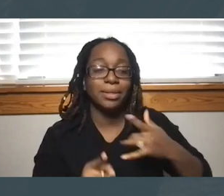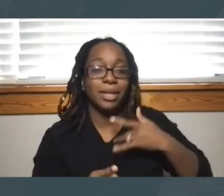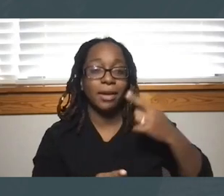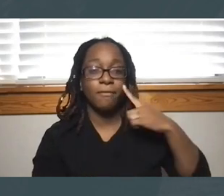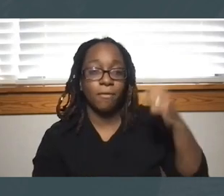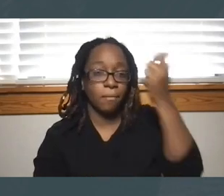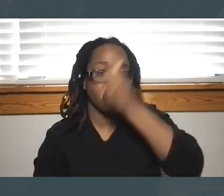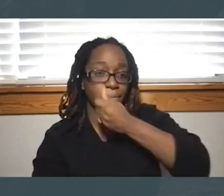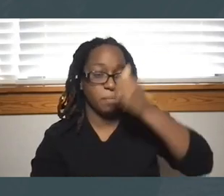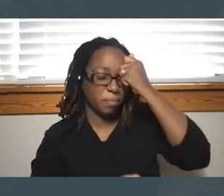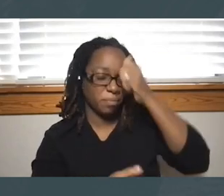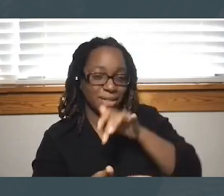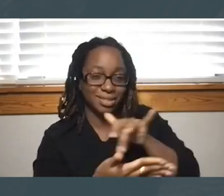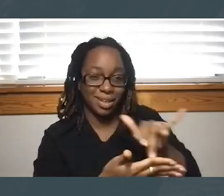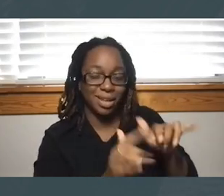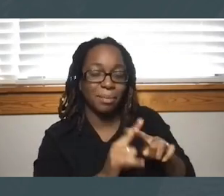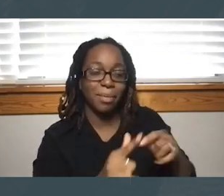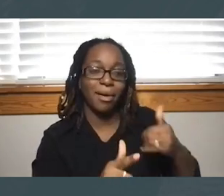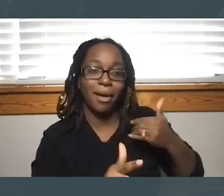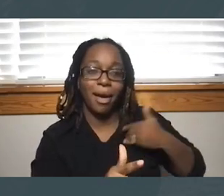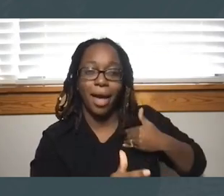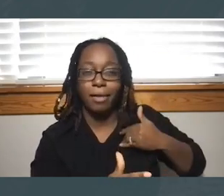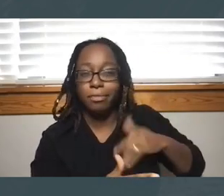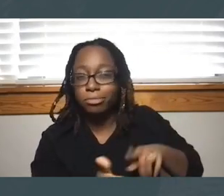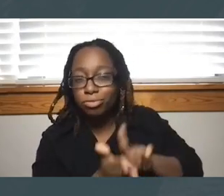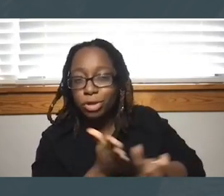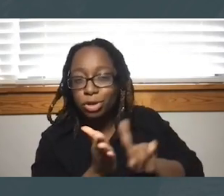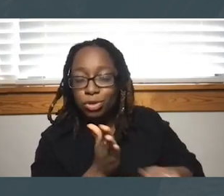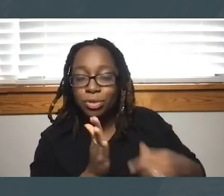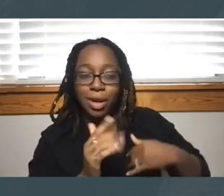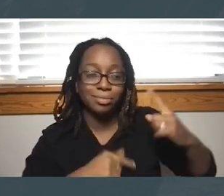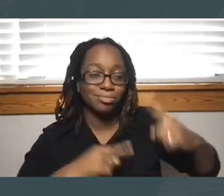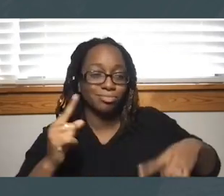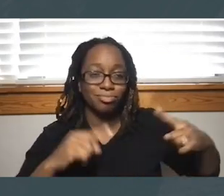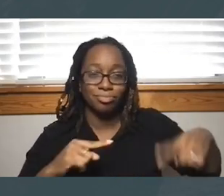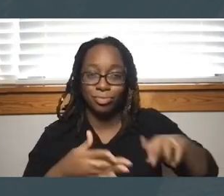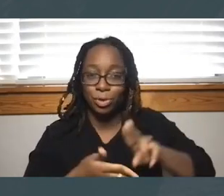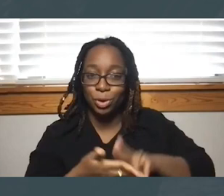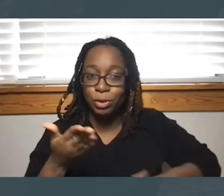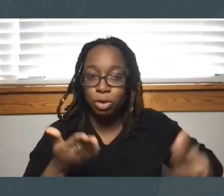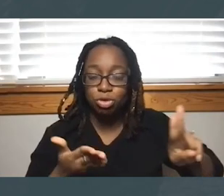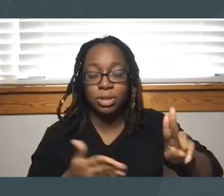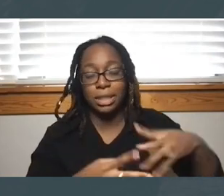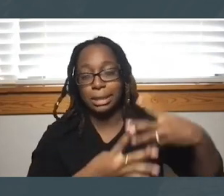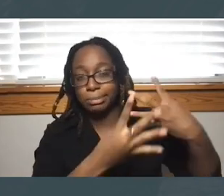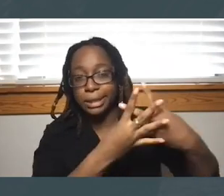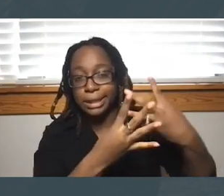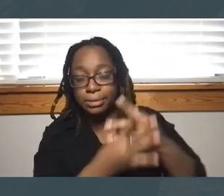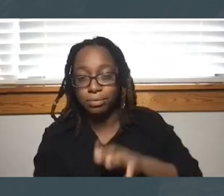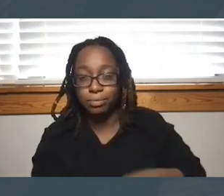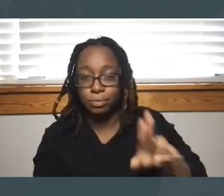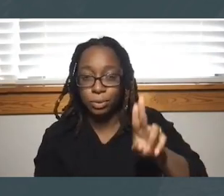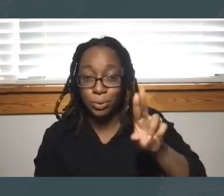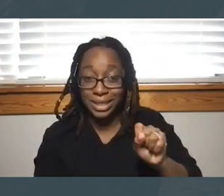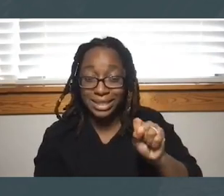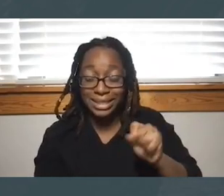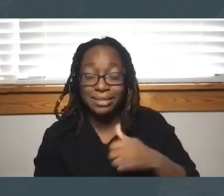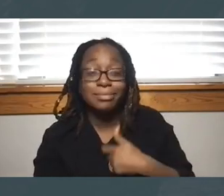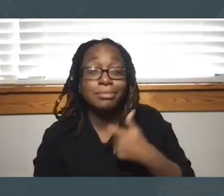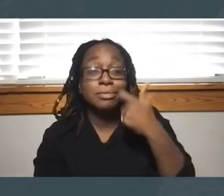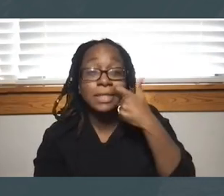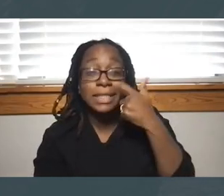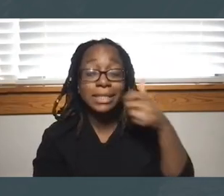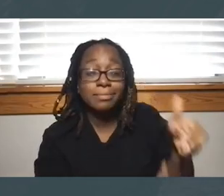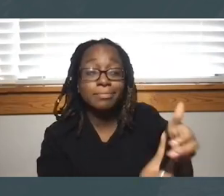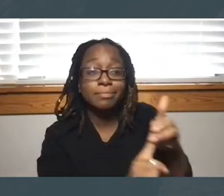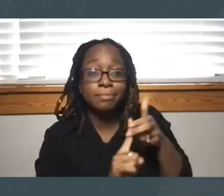studies, she has conducted research and taught in several universities and prisons in the United States and France, and was most recently the